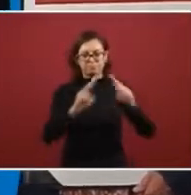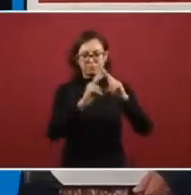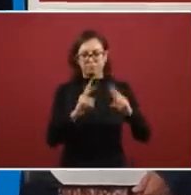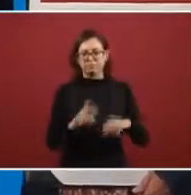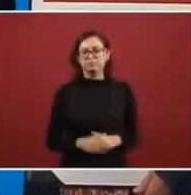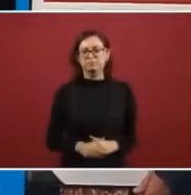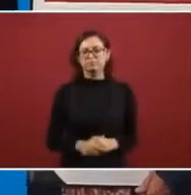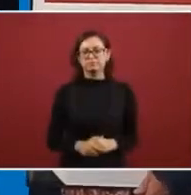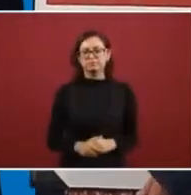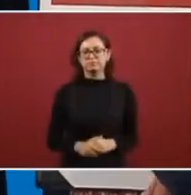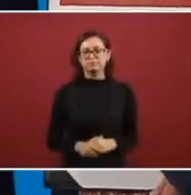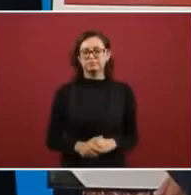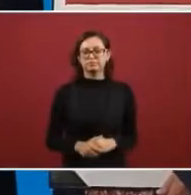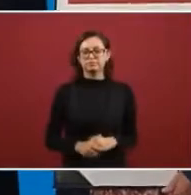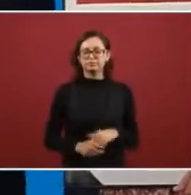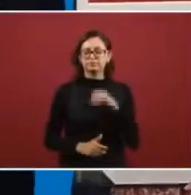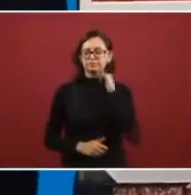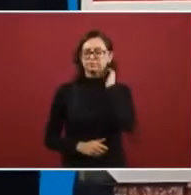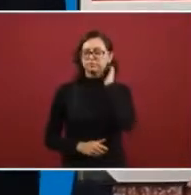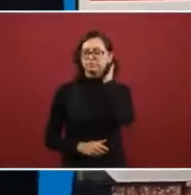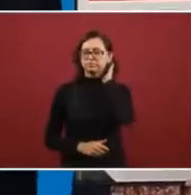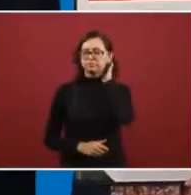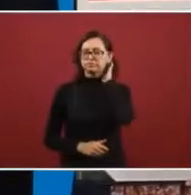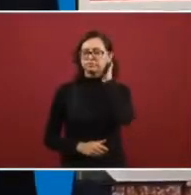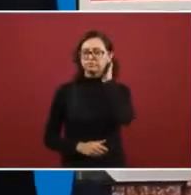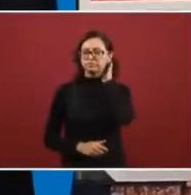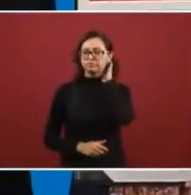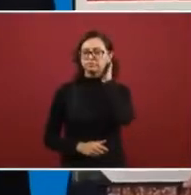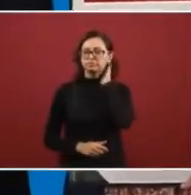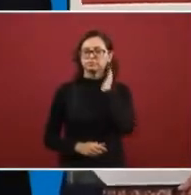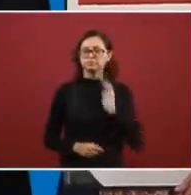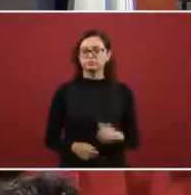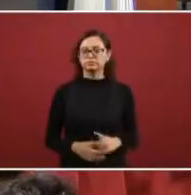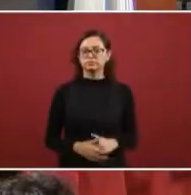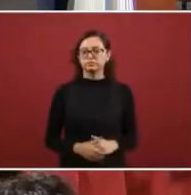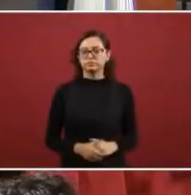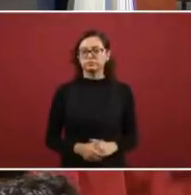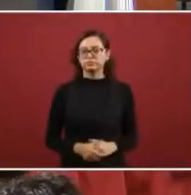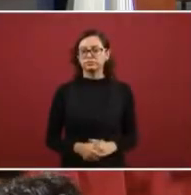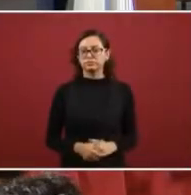to volcanic activity monitoring.